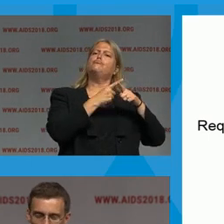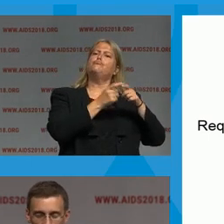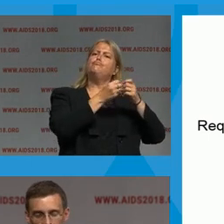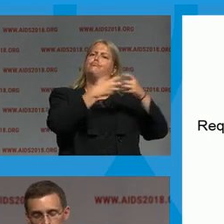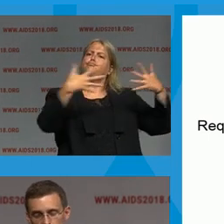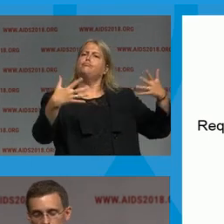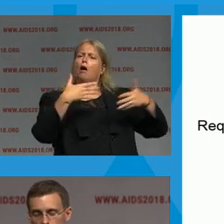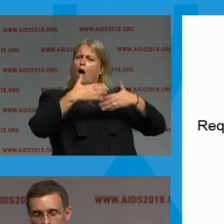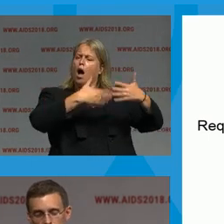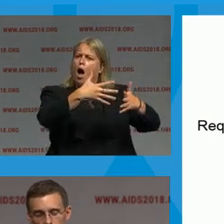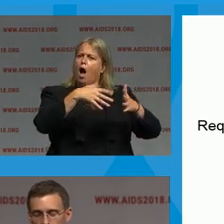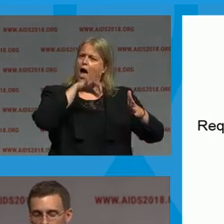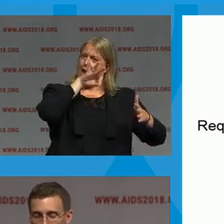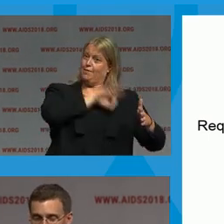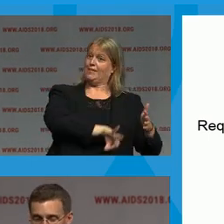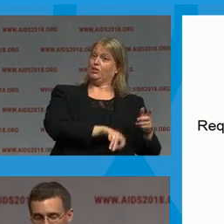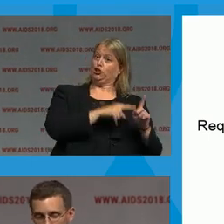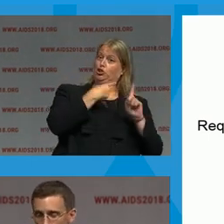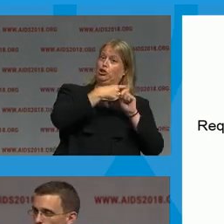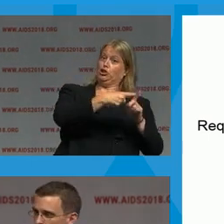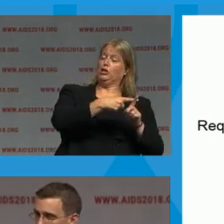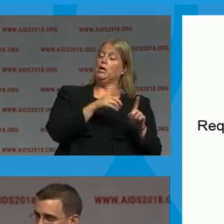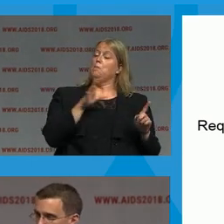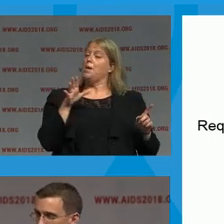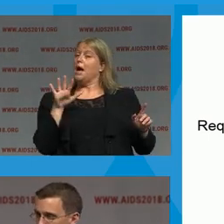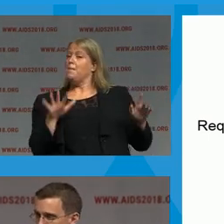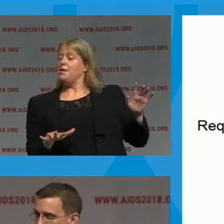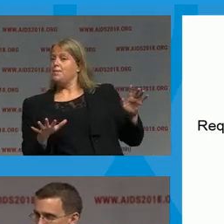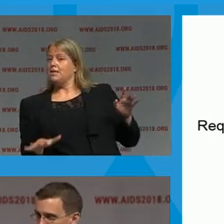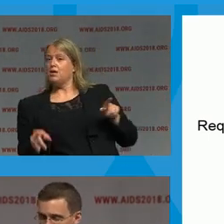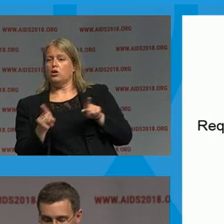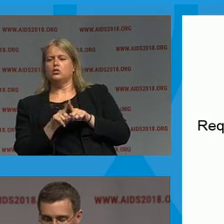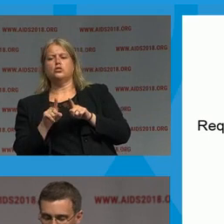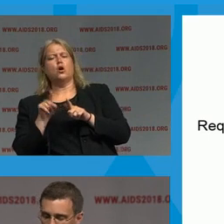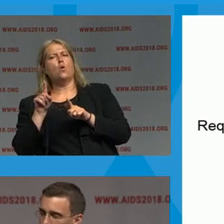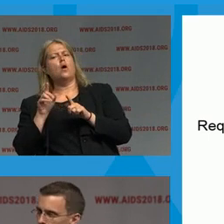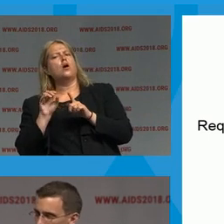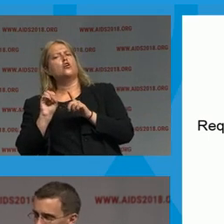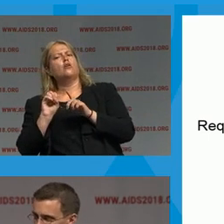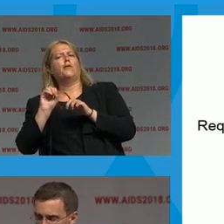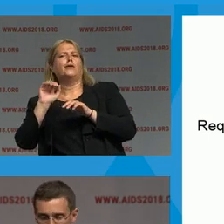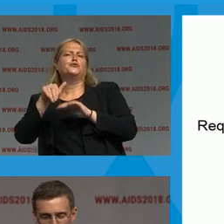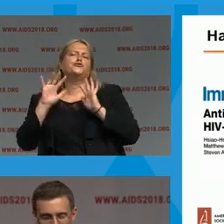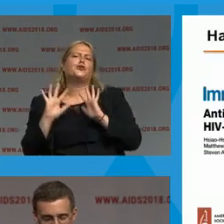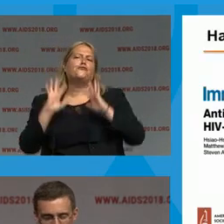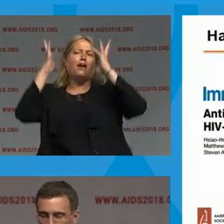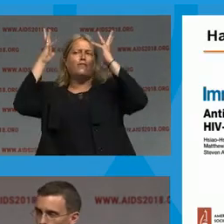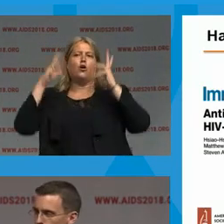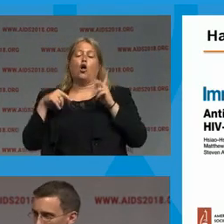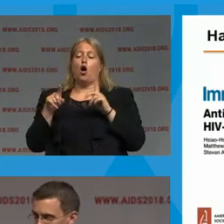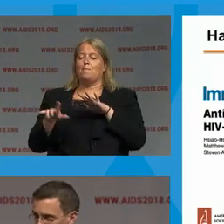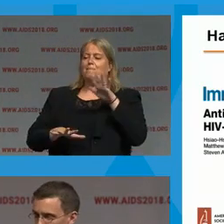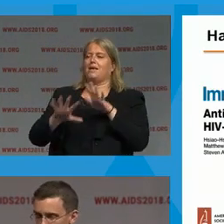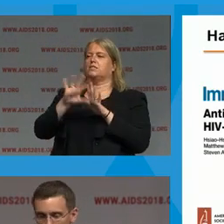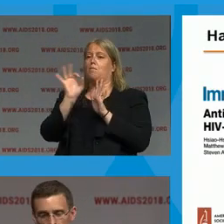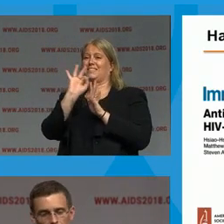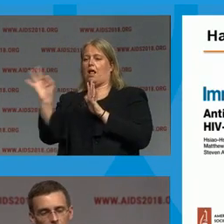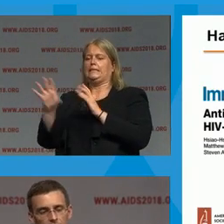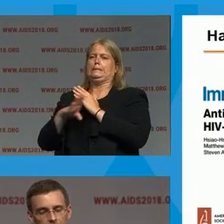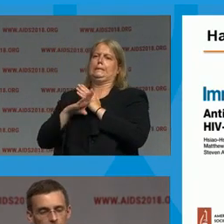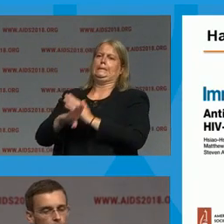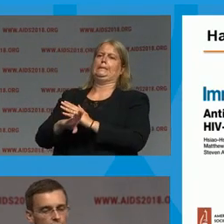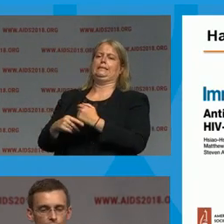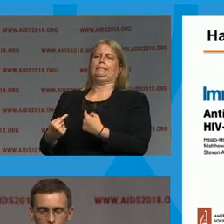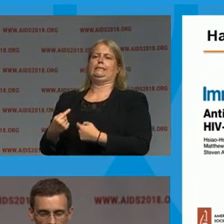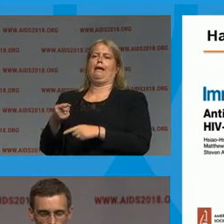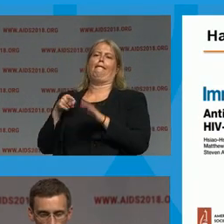recent publications suggesting that they might also have some survival advantage or some resistance to being killed, which might be important. And